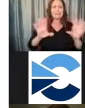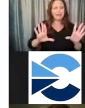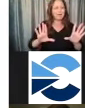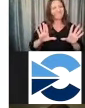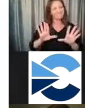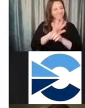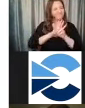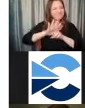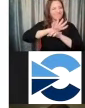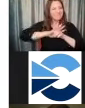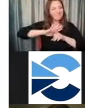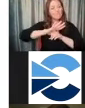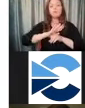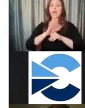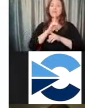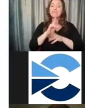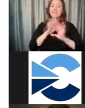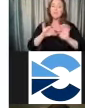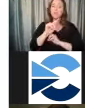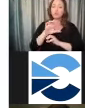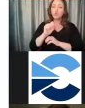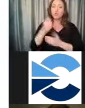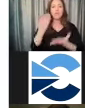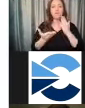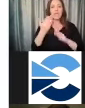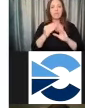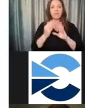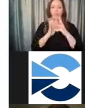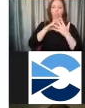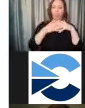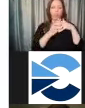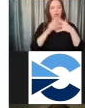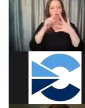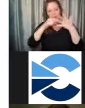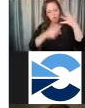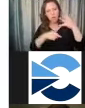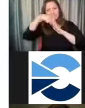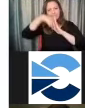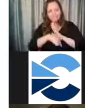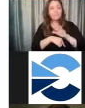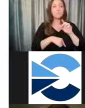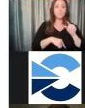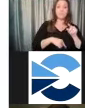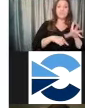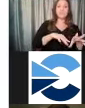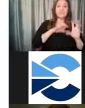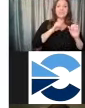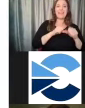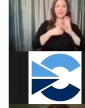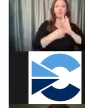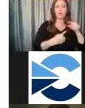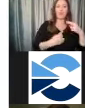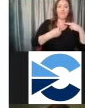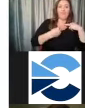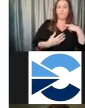that are multidimensional. And in that, I mean tools that capture both victimization and perpetration. That was one of the